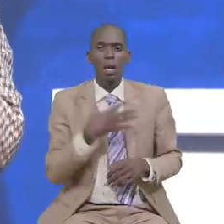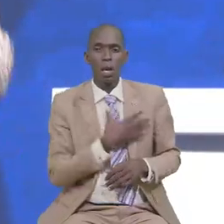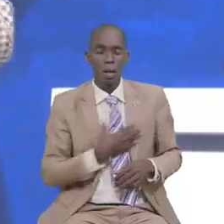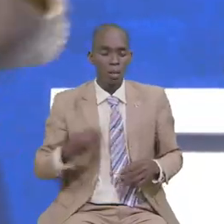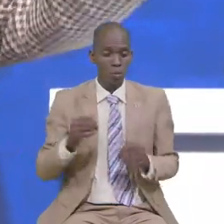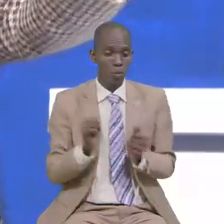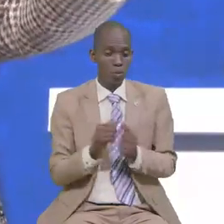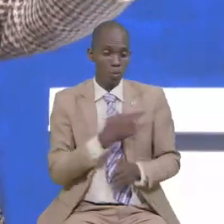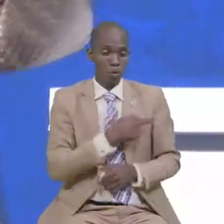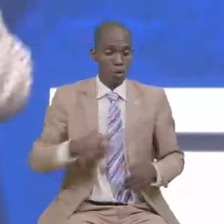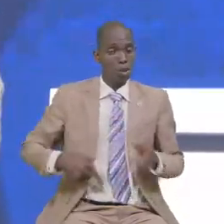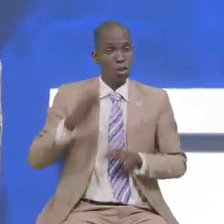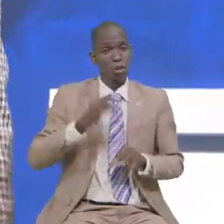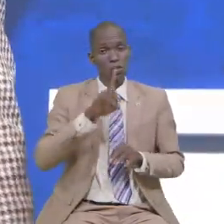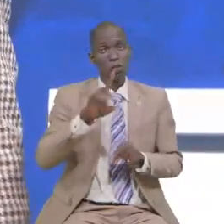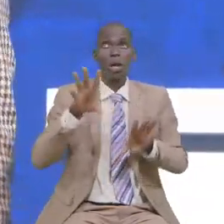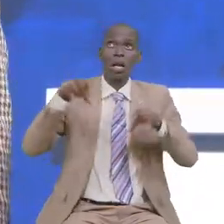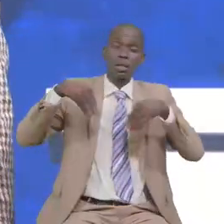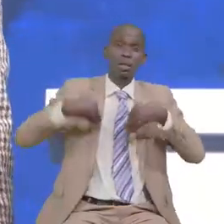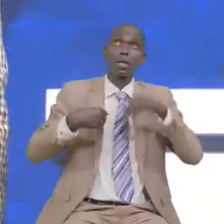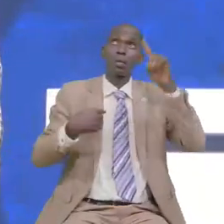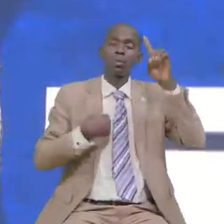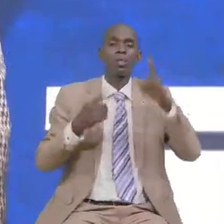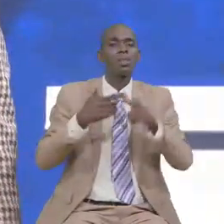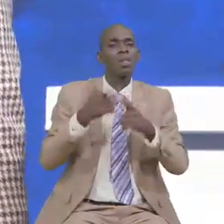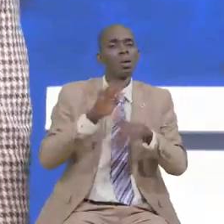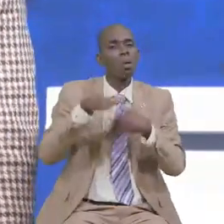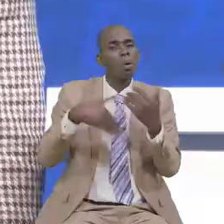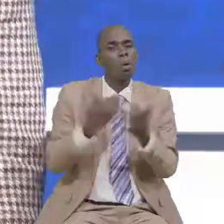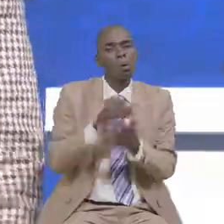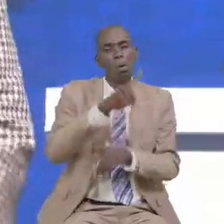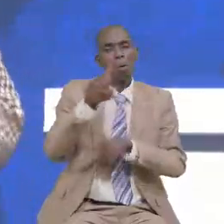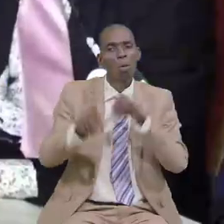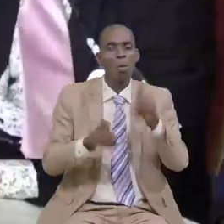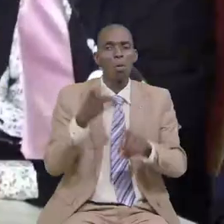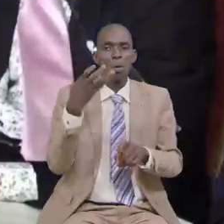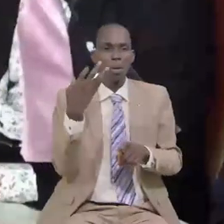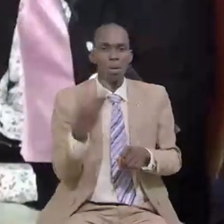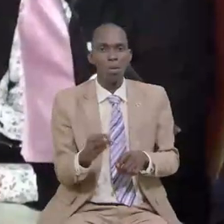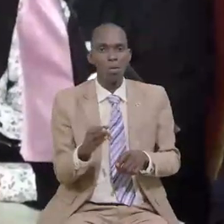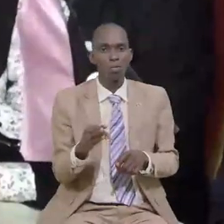me, then all questions of hell is totally forgotten for you.